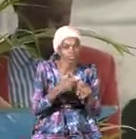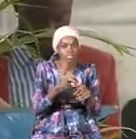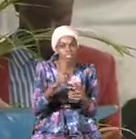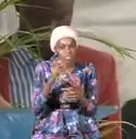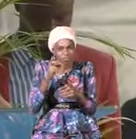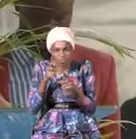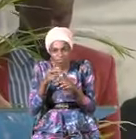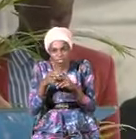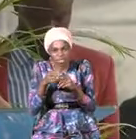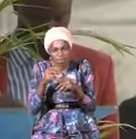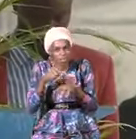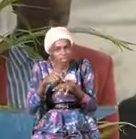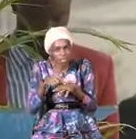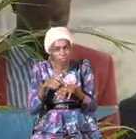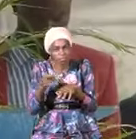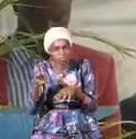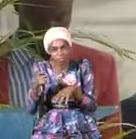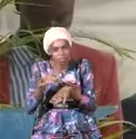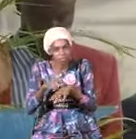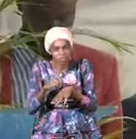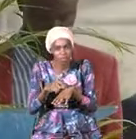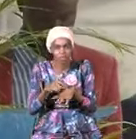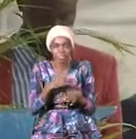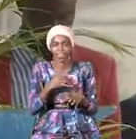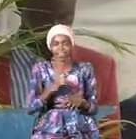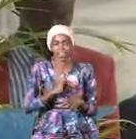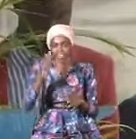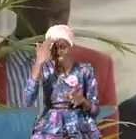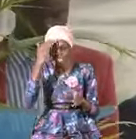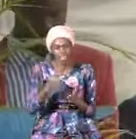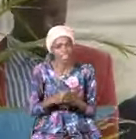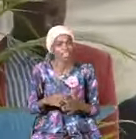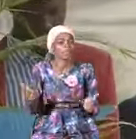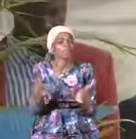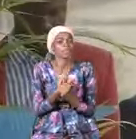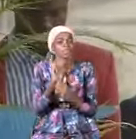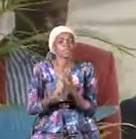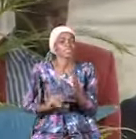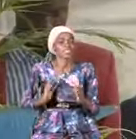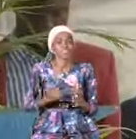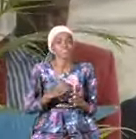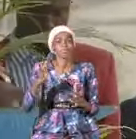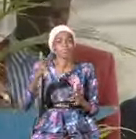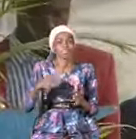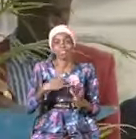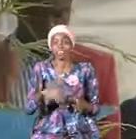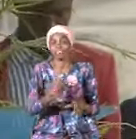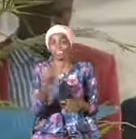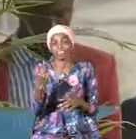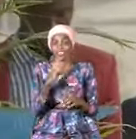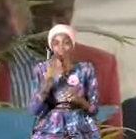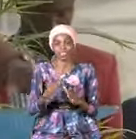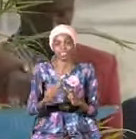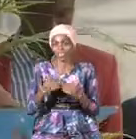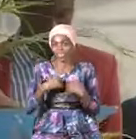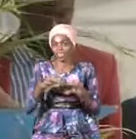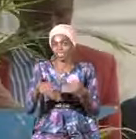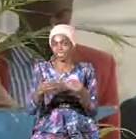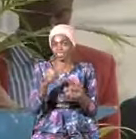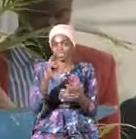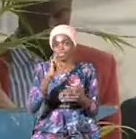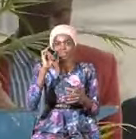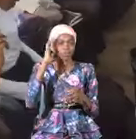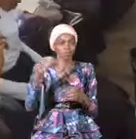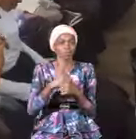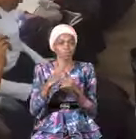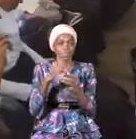period. And I know with what a pastor has given you and other speakers have given you, you will make it and